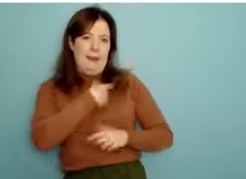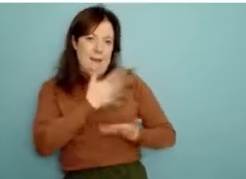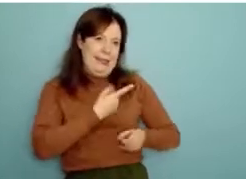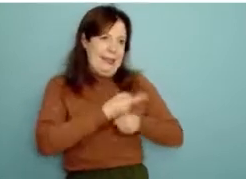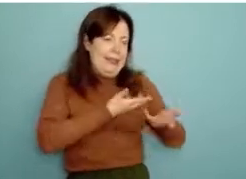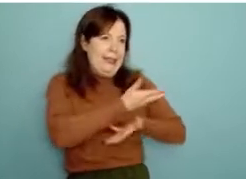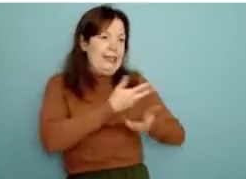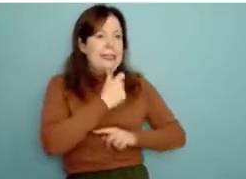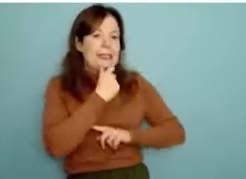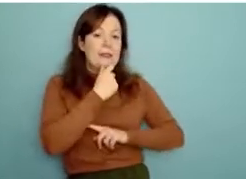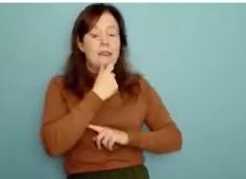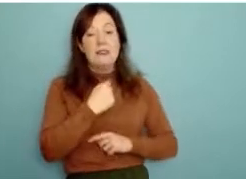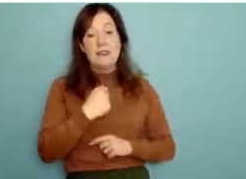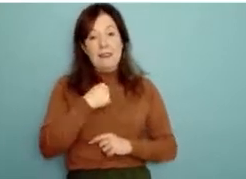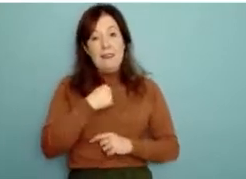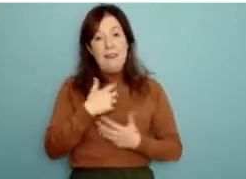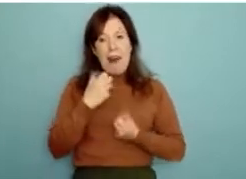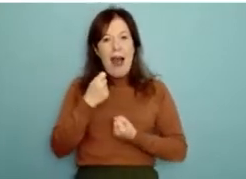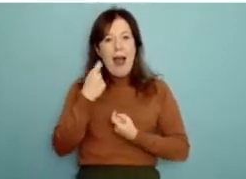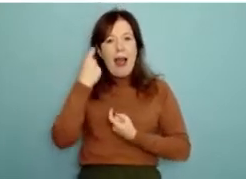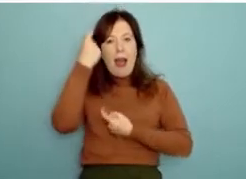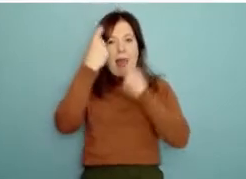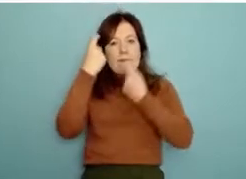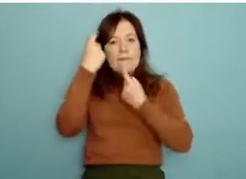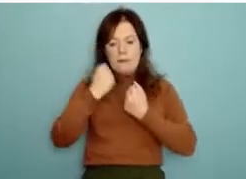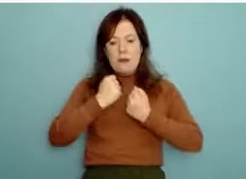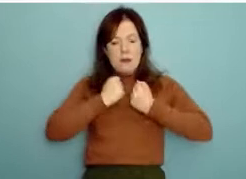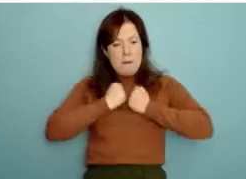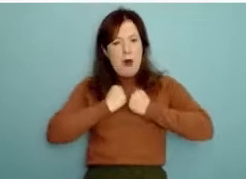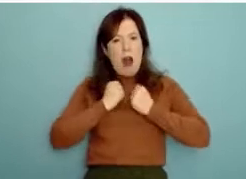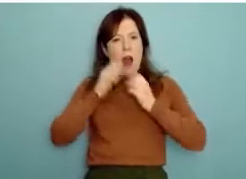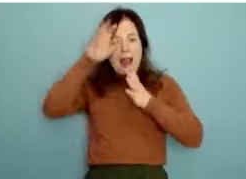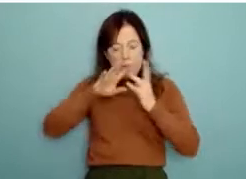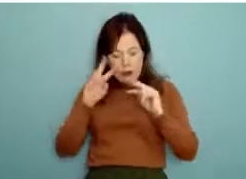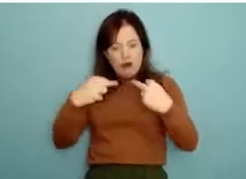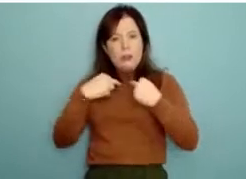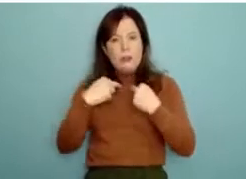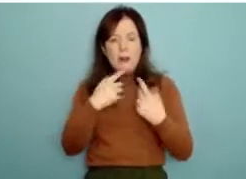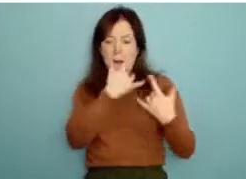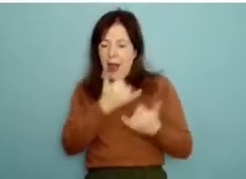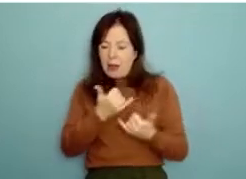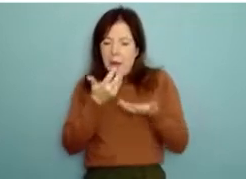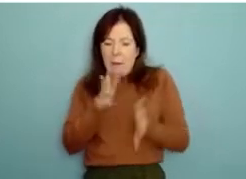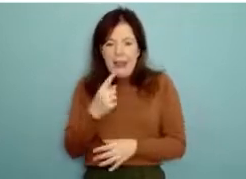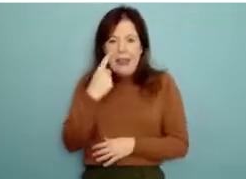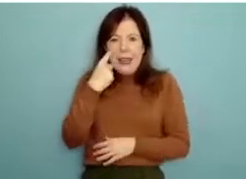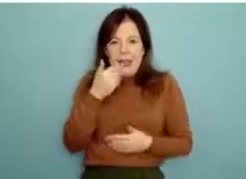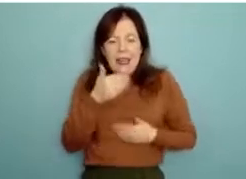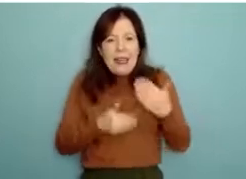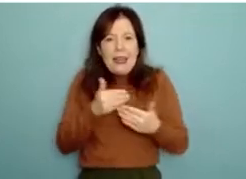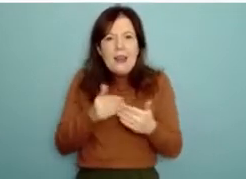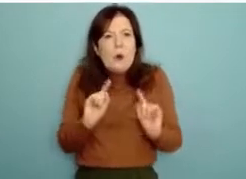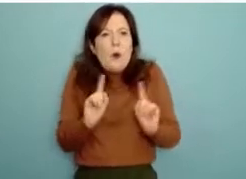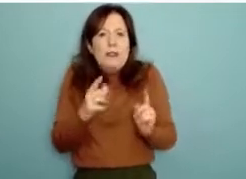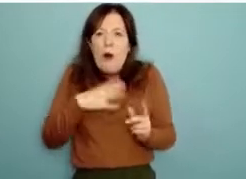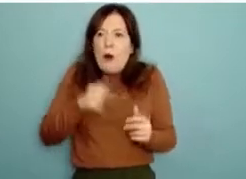my curiosity, about my own experience when using the measures. But to me, it's also